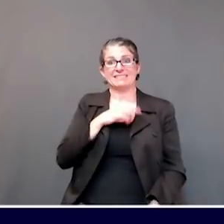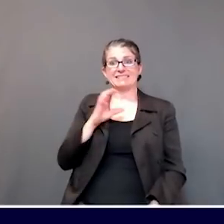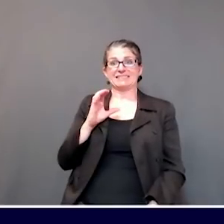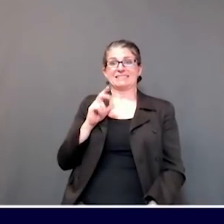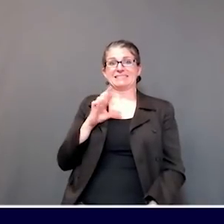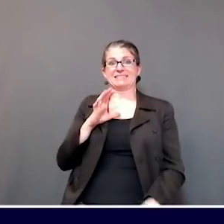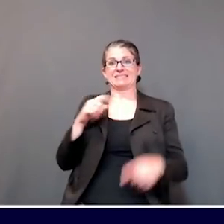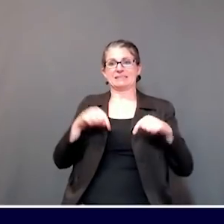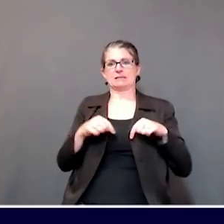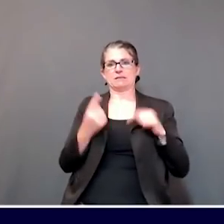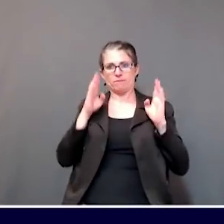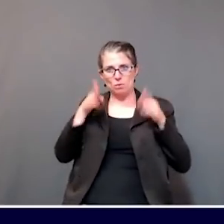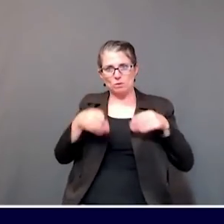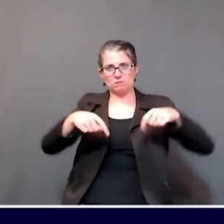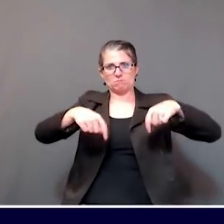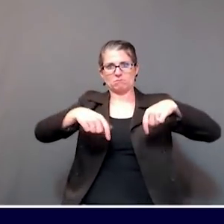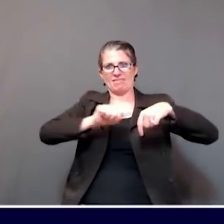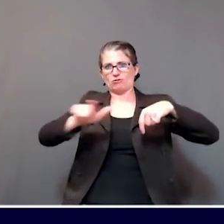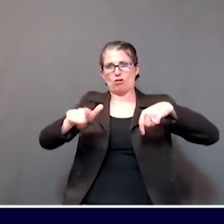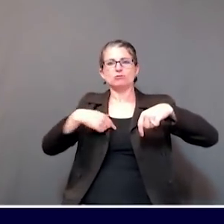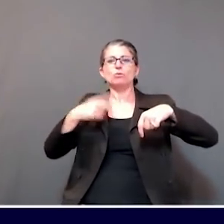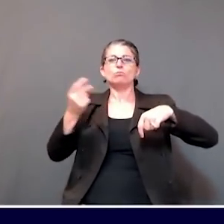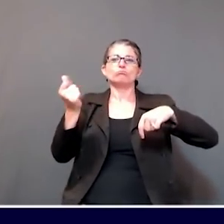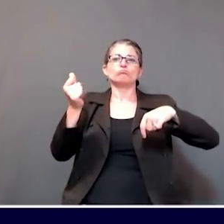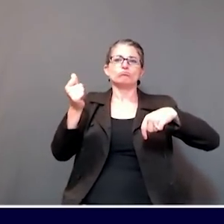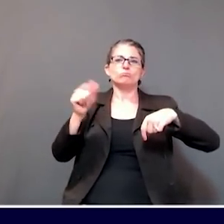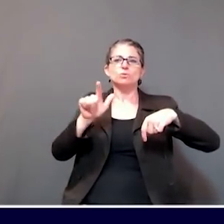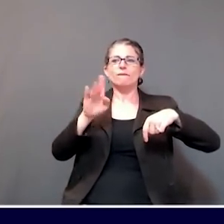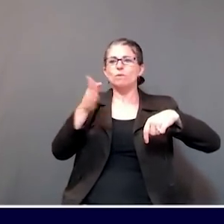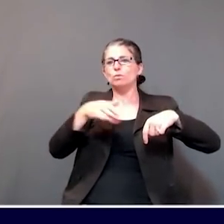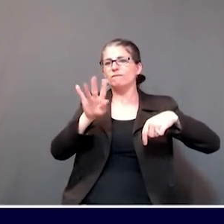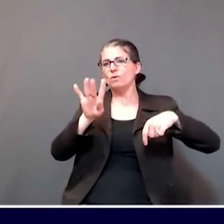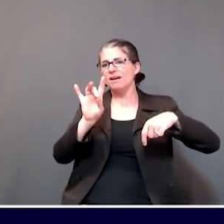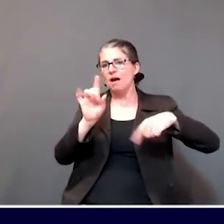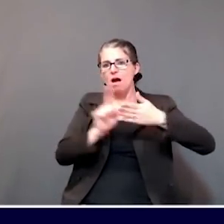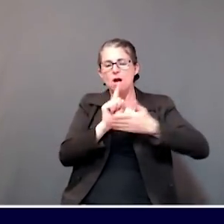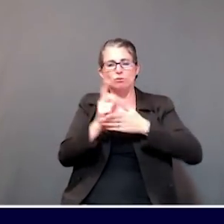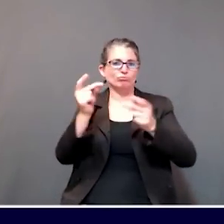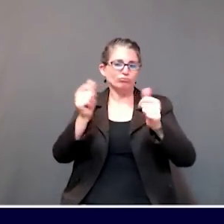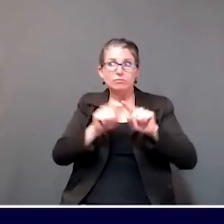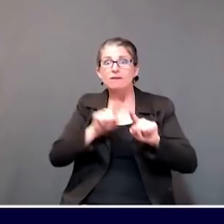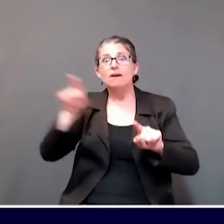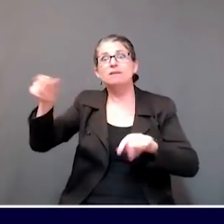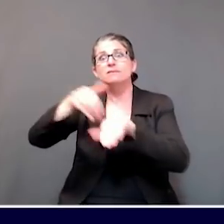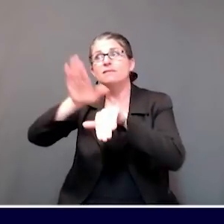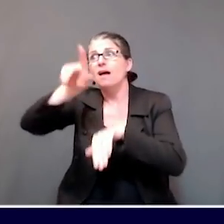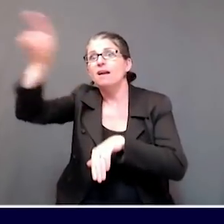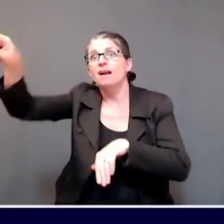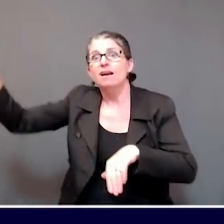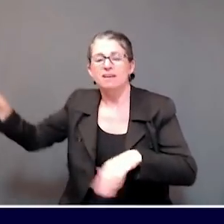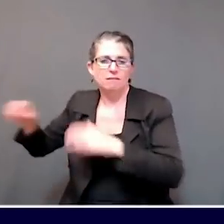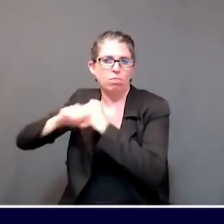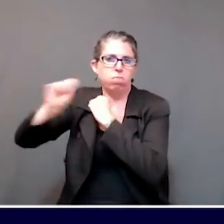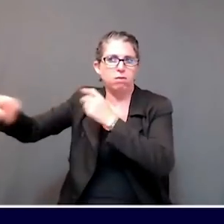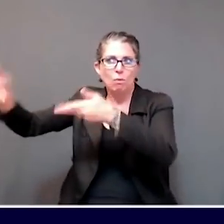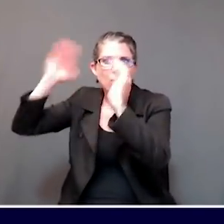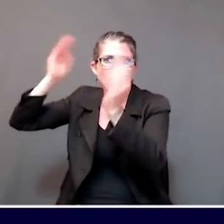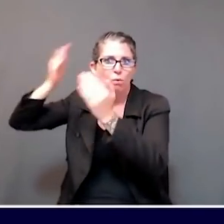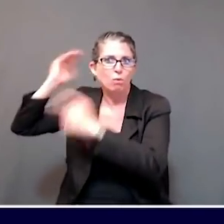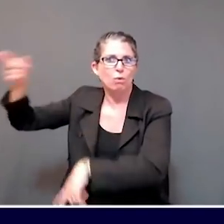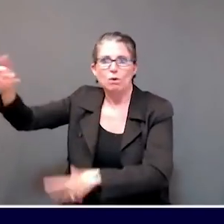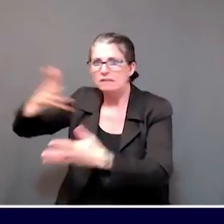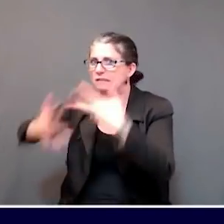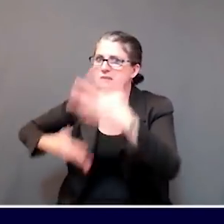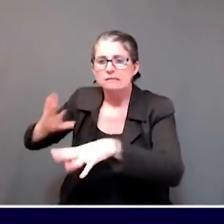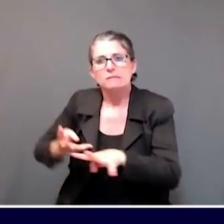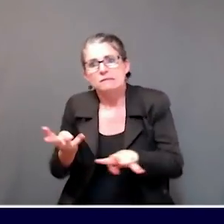7+ days, which it is in some instances now. That's really what's causing a lot of the delays right now. It's a good reminder, I